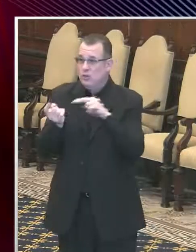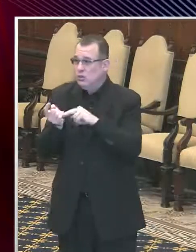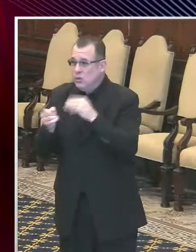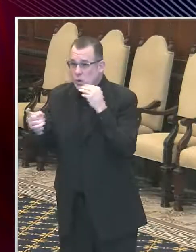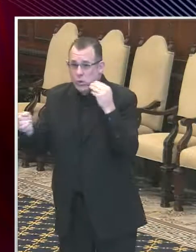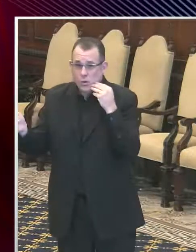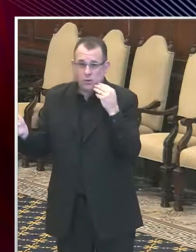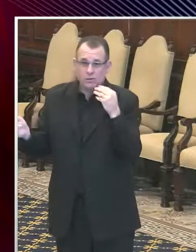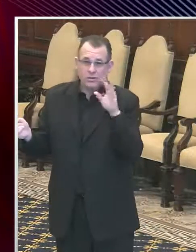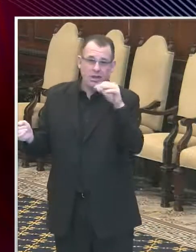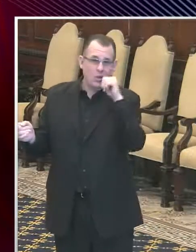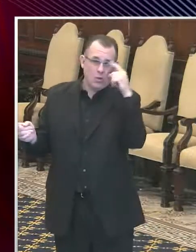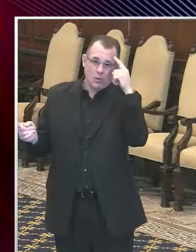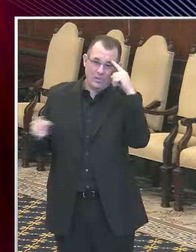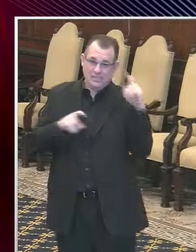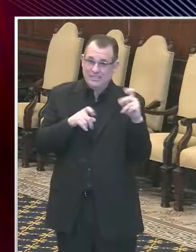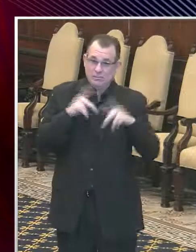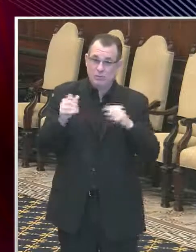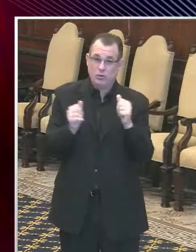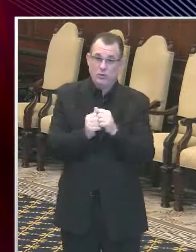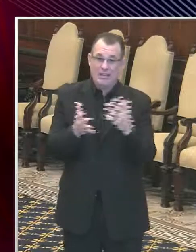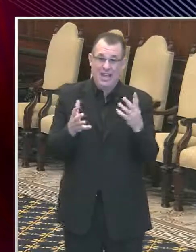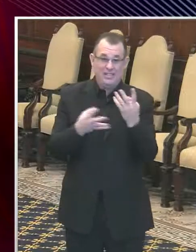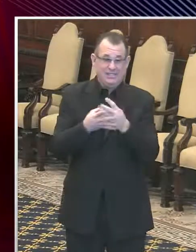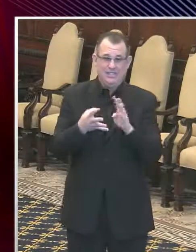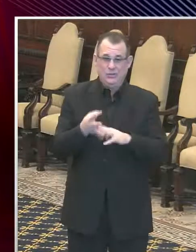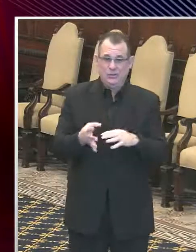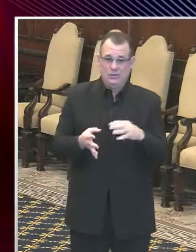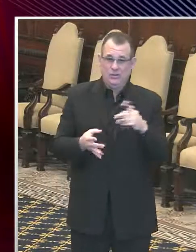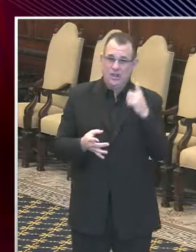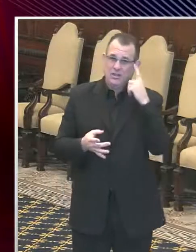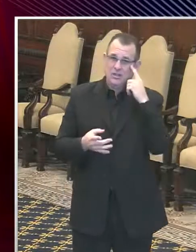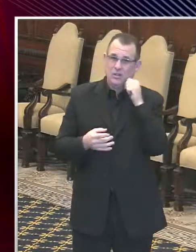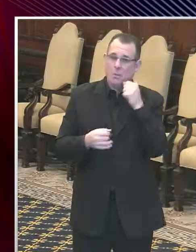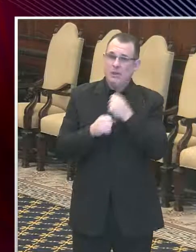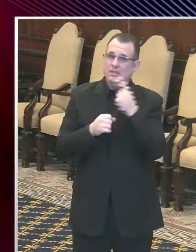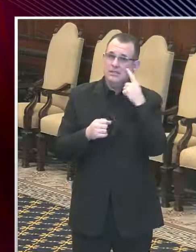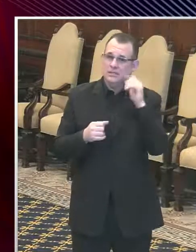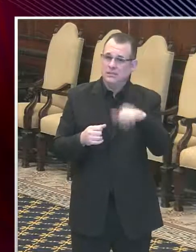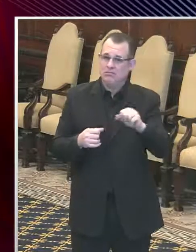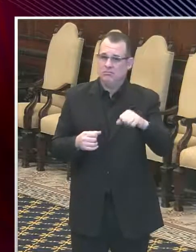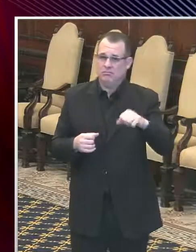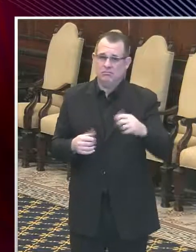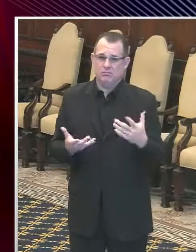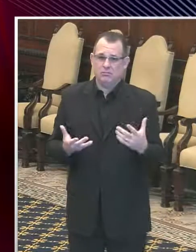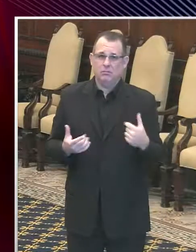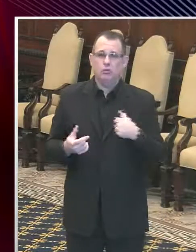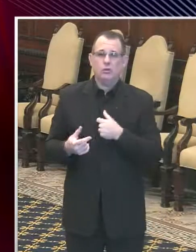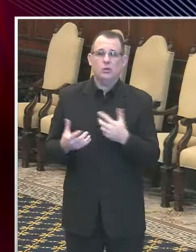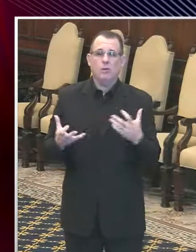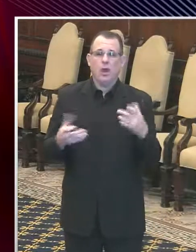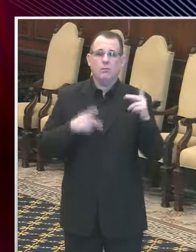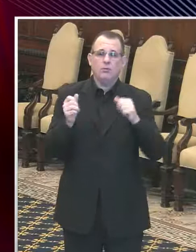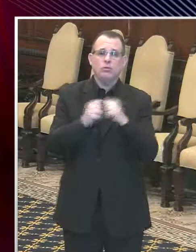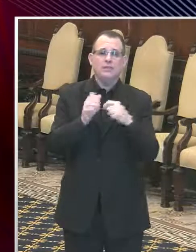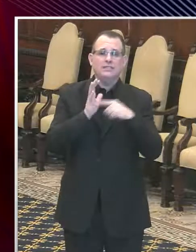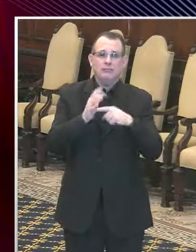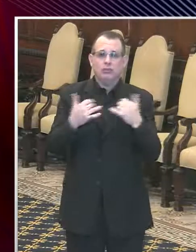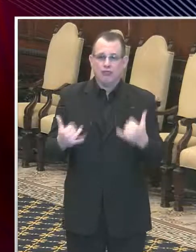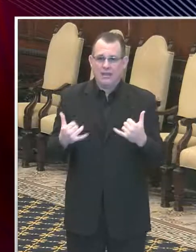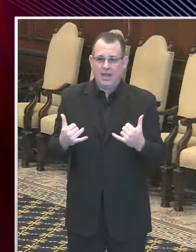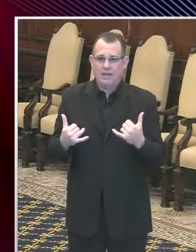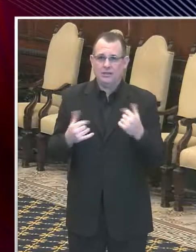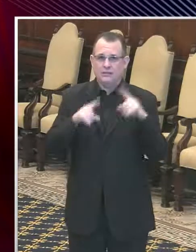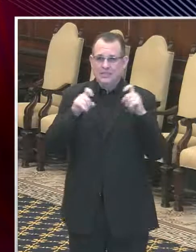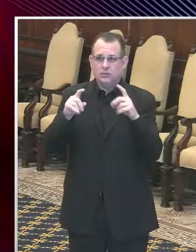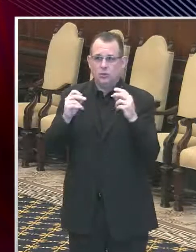on without symptoms on a schedule makes a lot of sense, but you want people with any symptoms to be able to be tested quickly and then do the